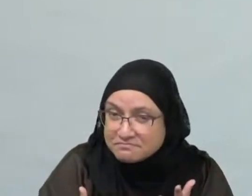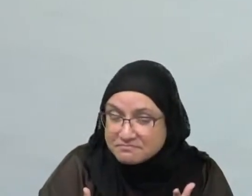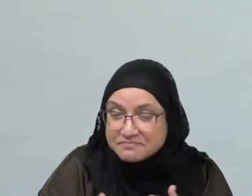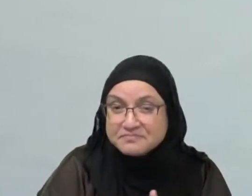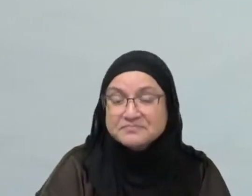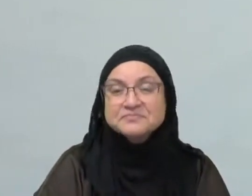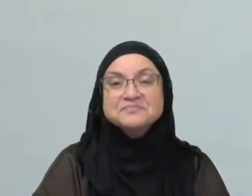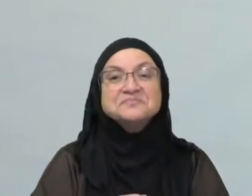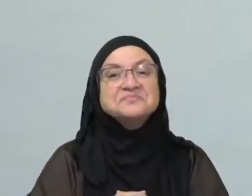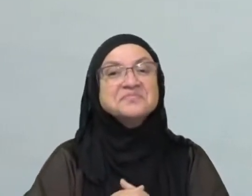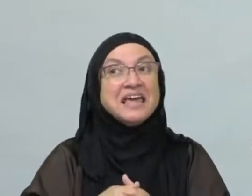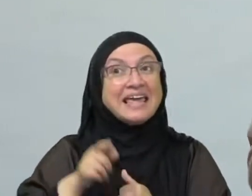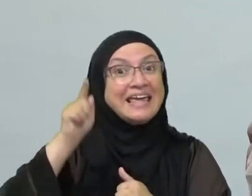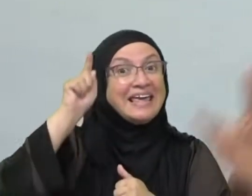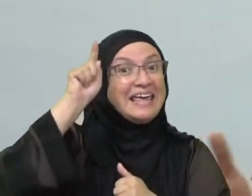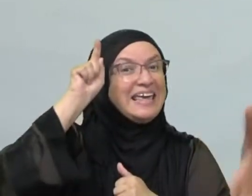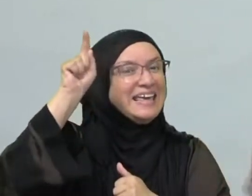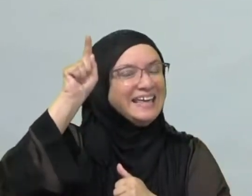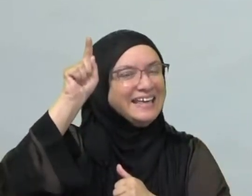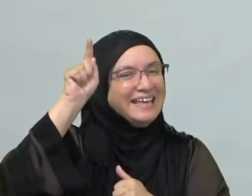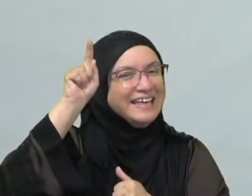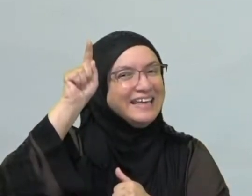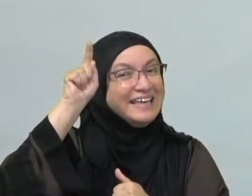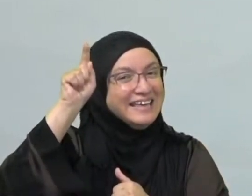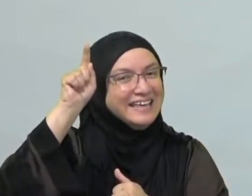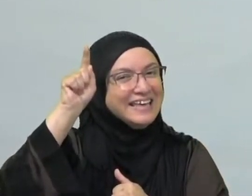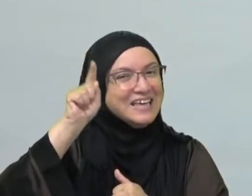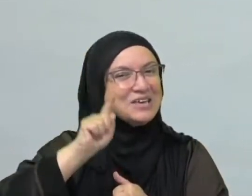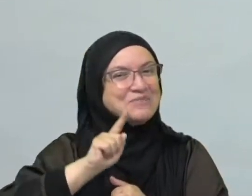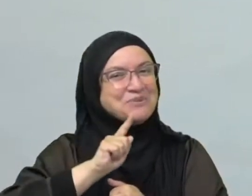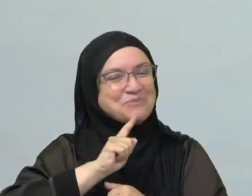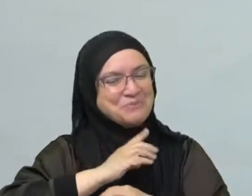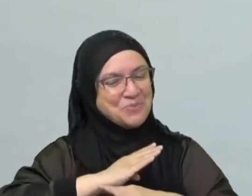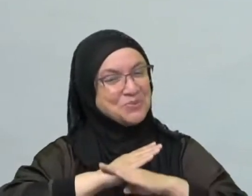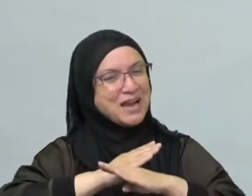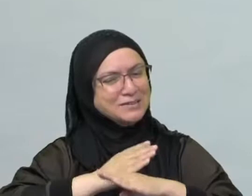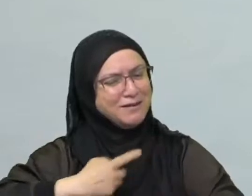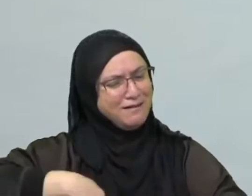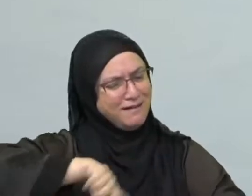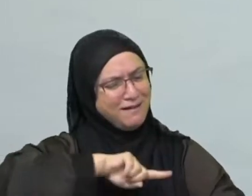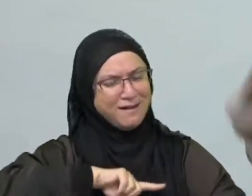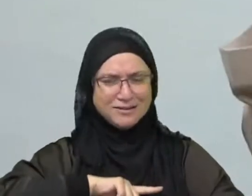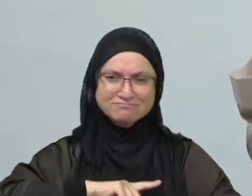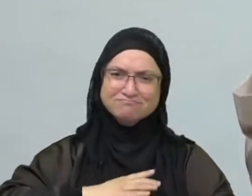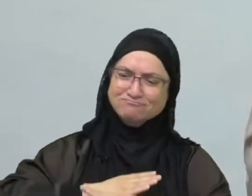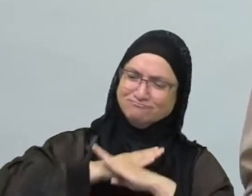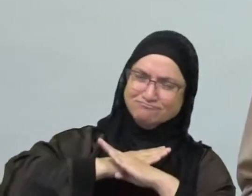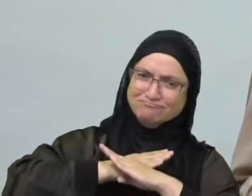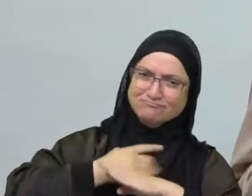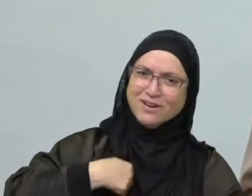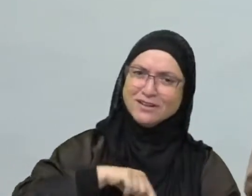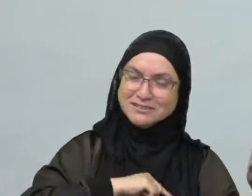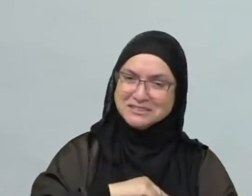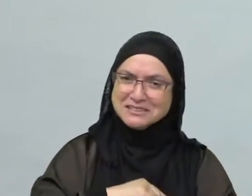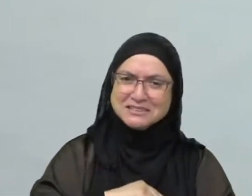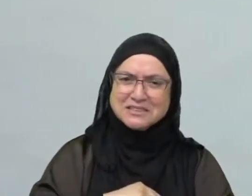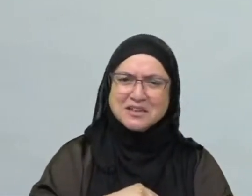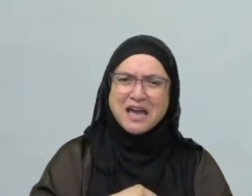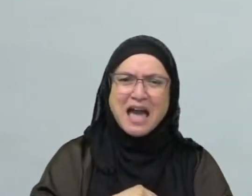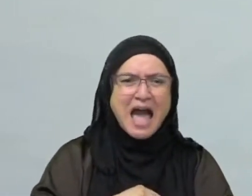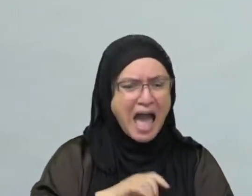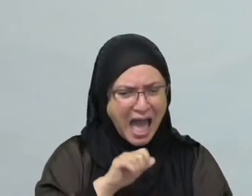protector. You have no protector. Wait a minute, this is our victory parade. You're supposed to be hurt right now. You're supposed to be confused and